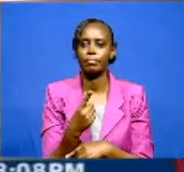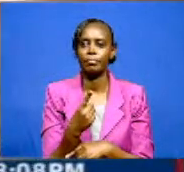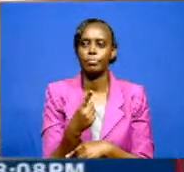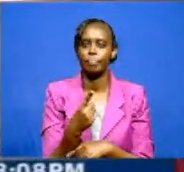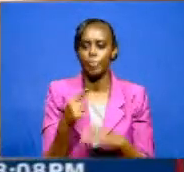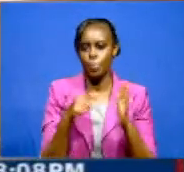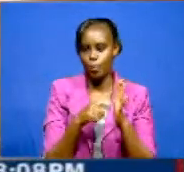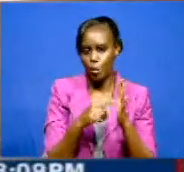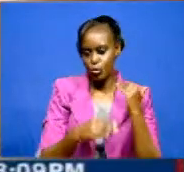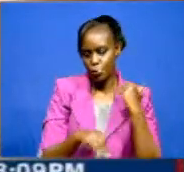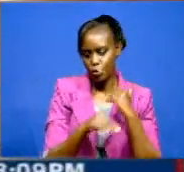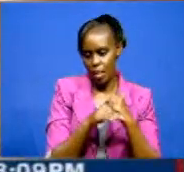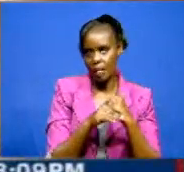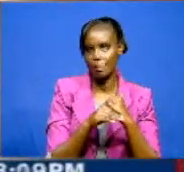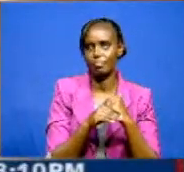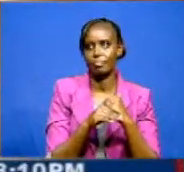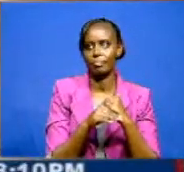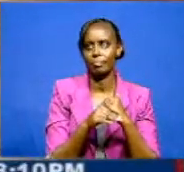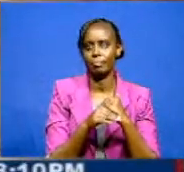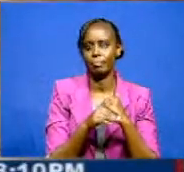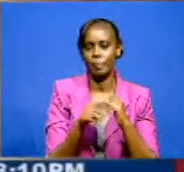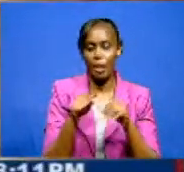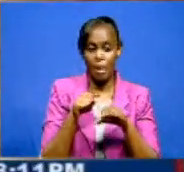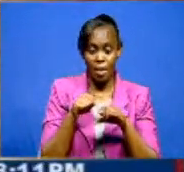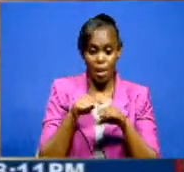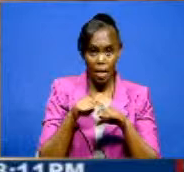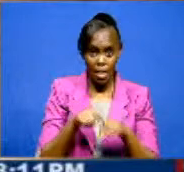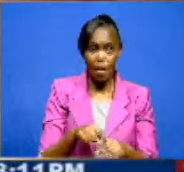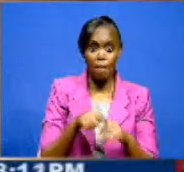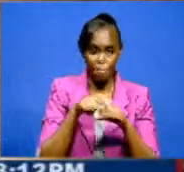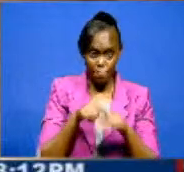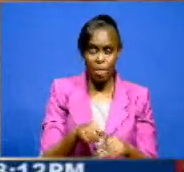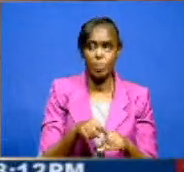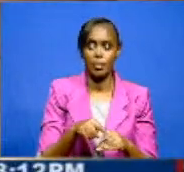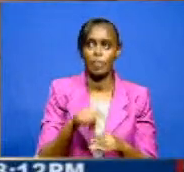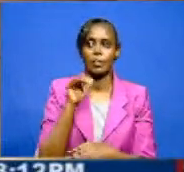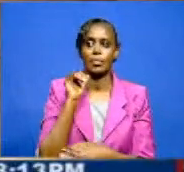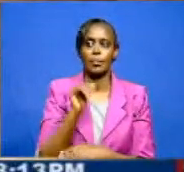Mutula. But I want to emphasize that